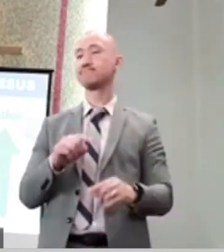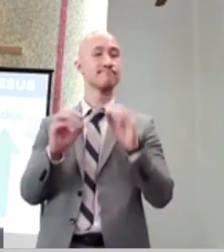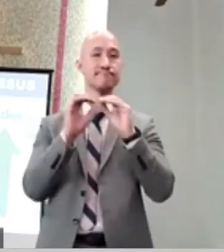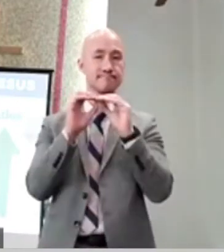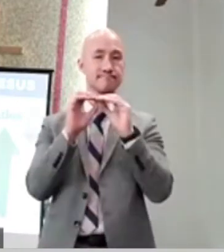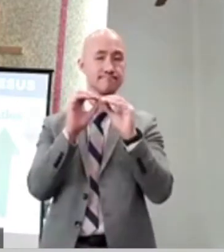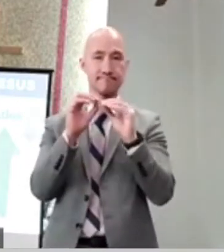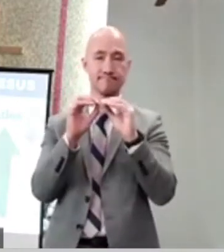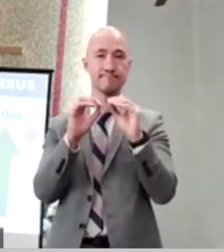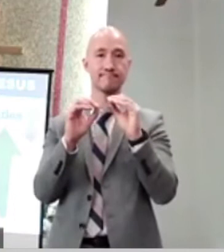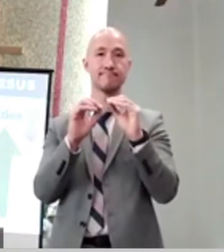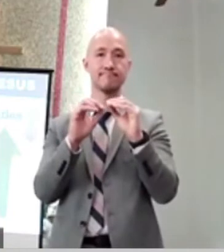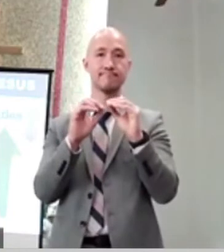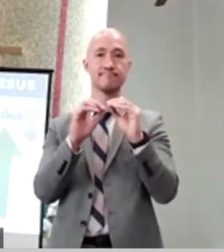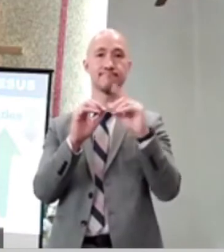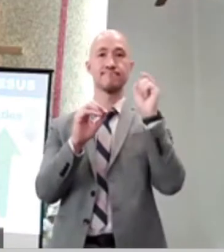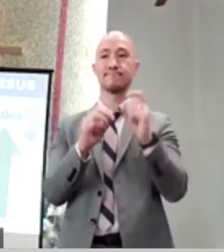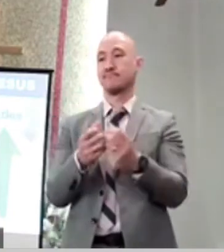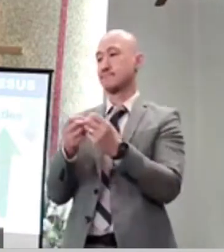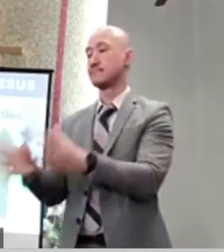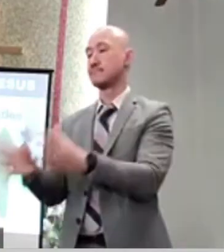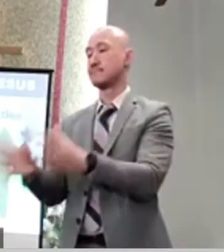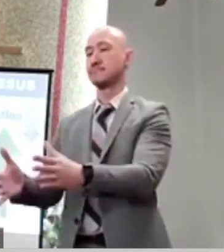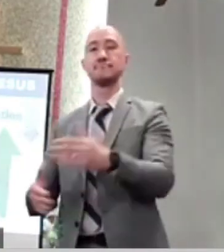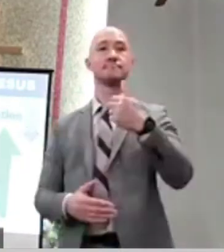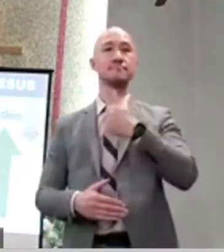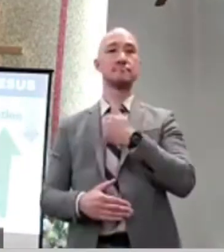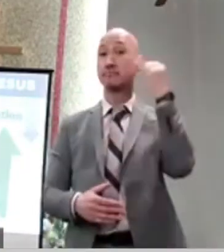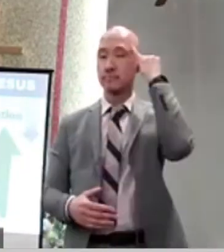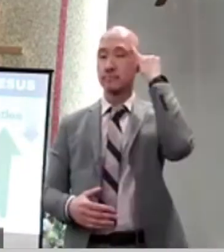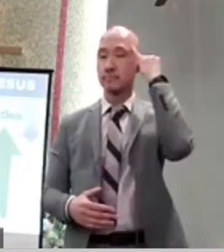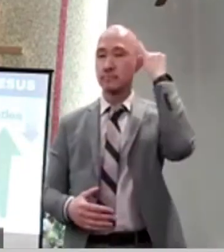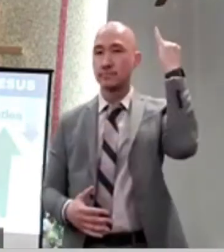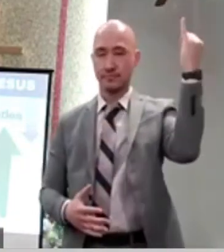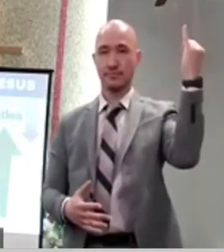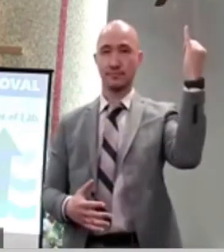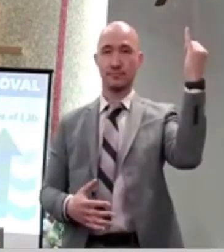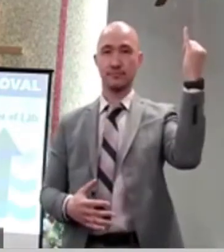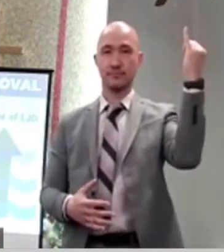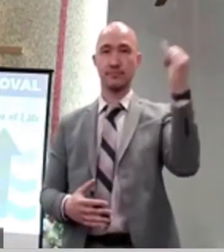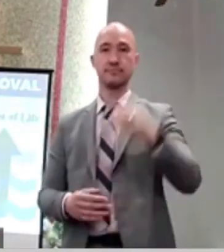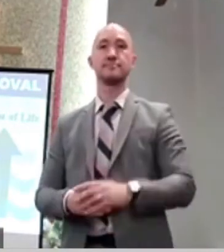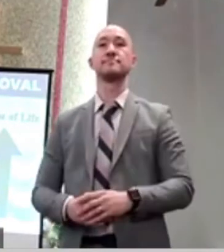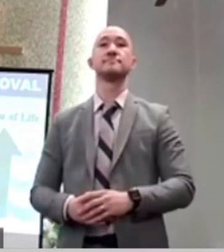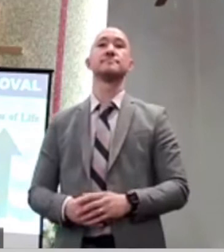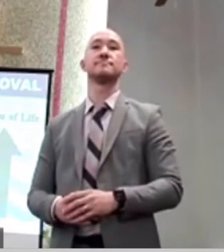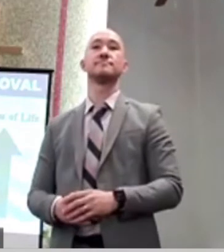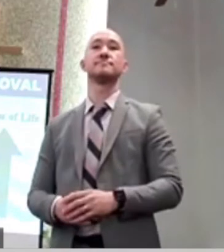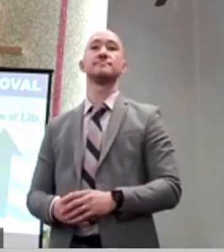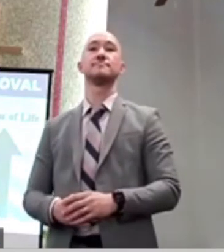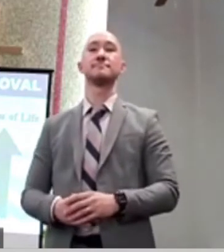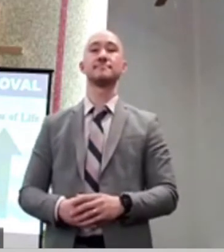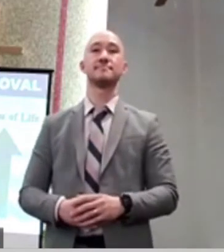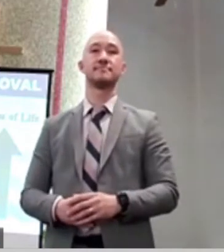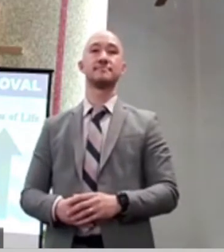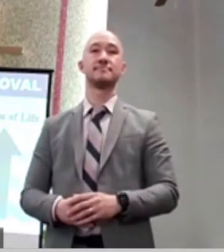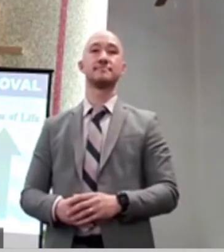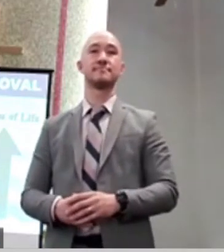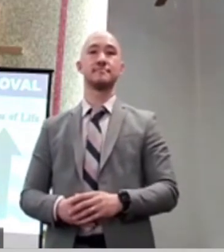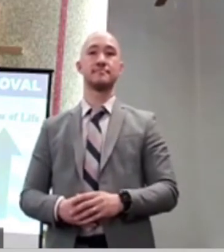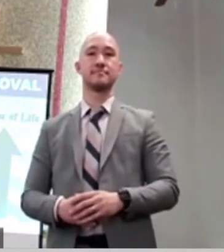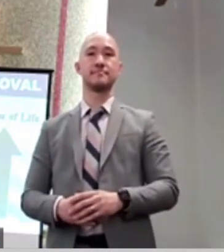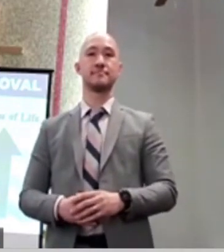and leave that self-righteous way of thinking off to the side, so that we can become part of his body. As Paul